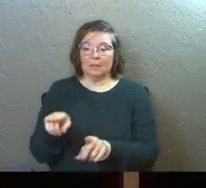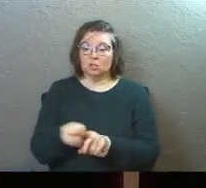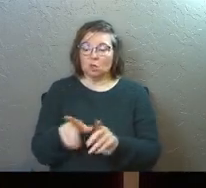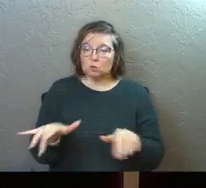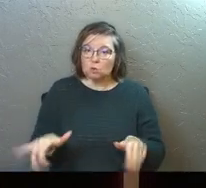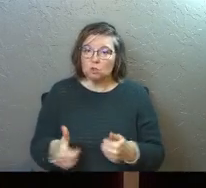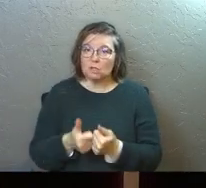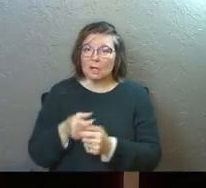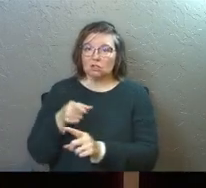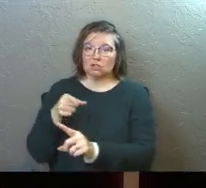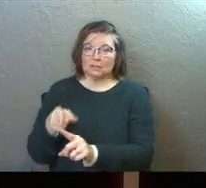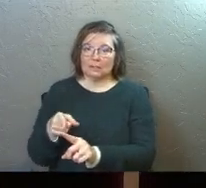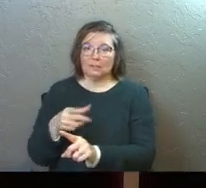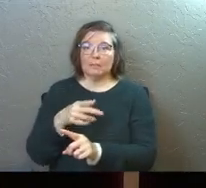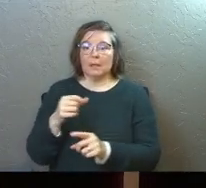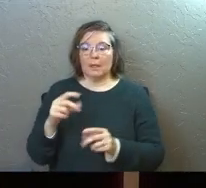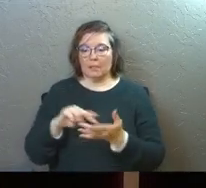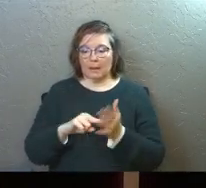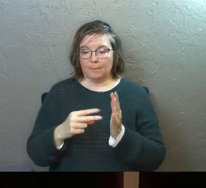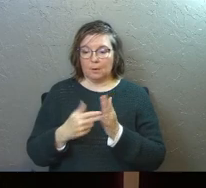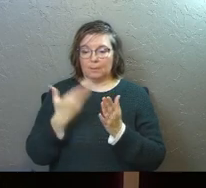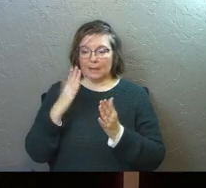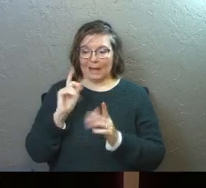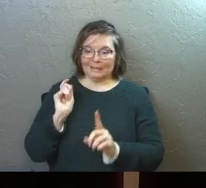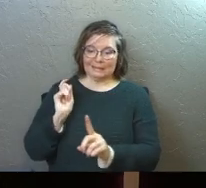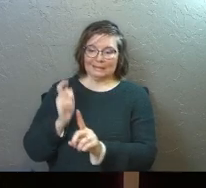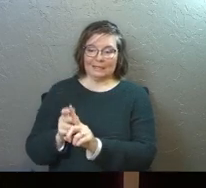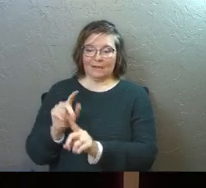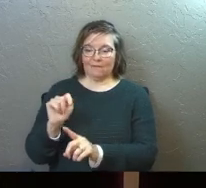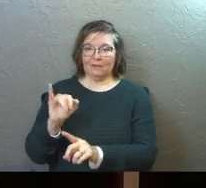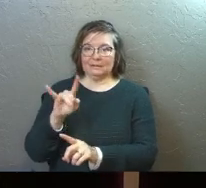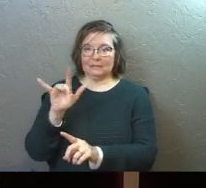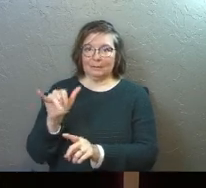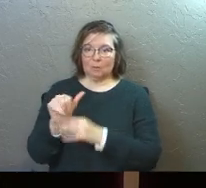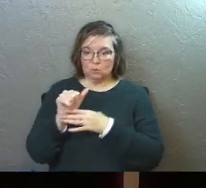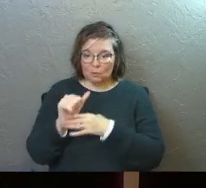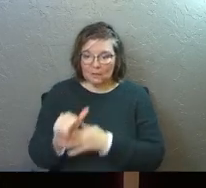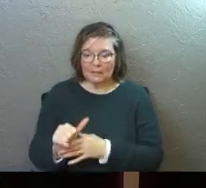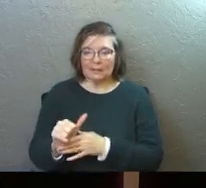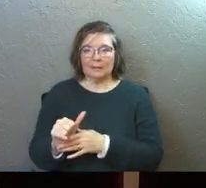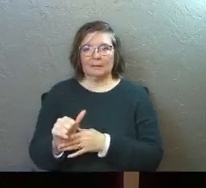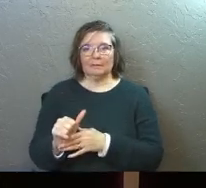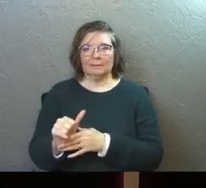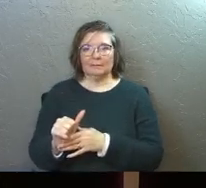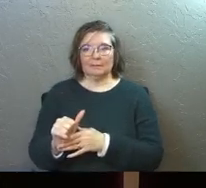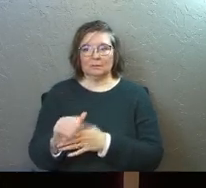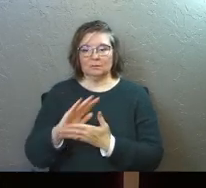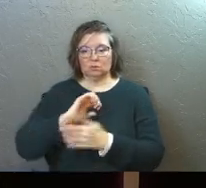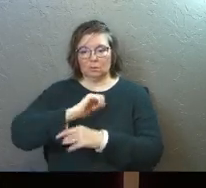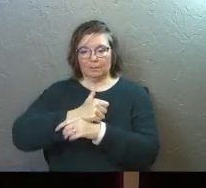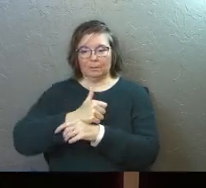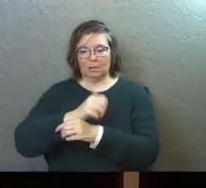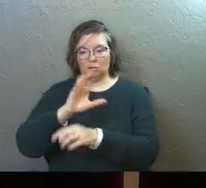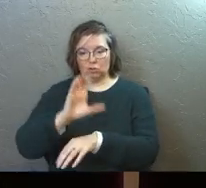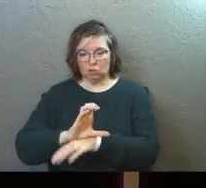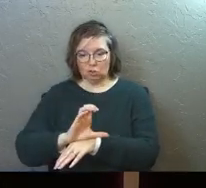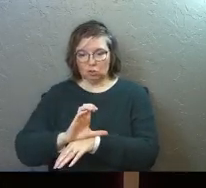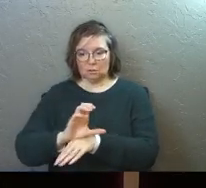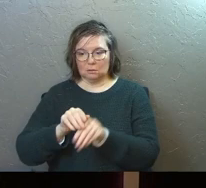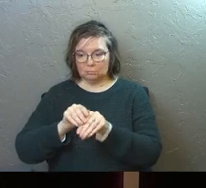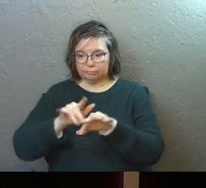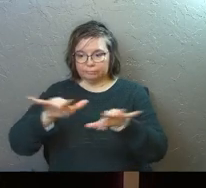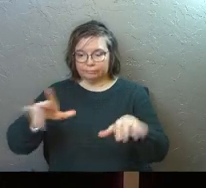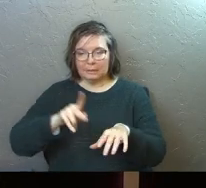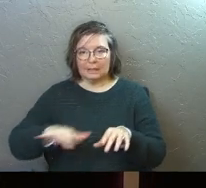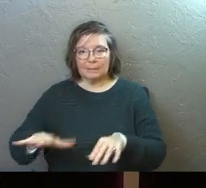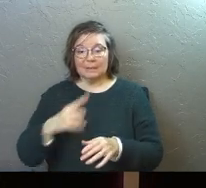also challenging him in the purpose that God has placed on Timothy to lead God's people, to build the church, to build the kingdom, bring it here. And he